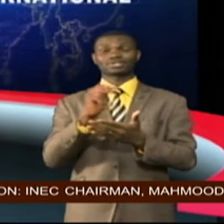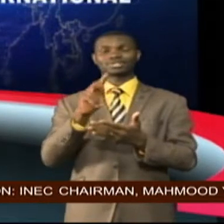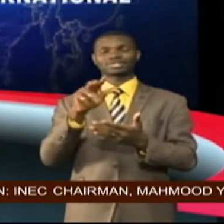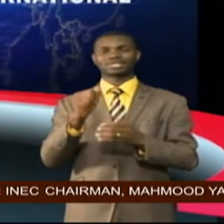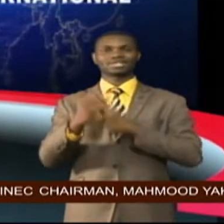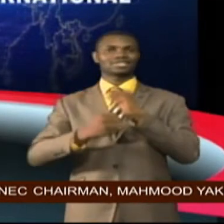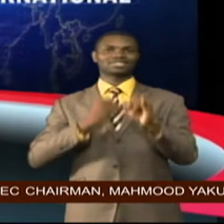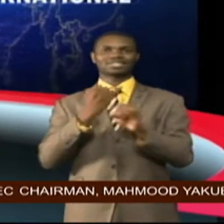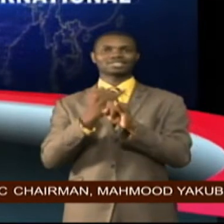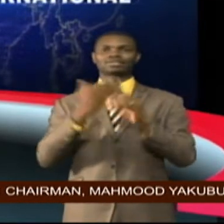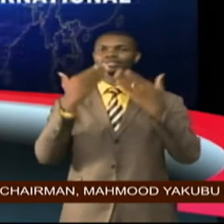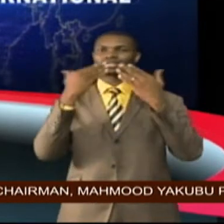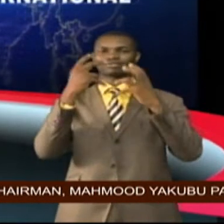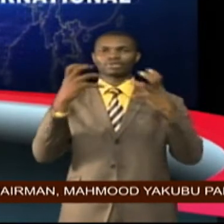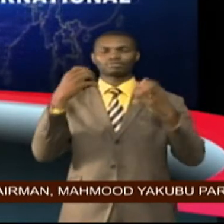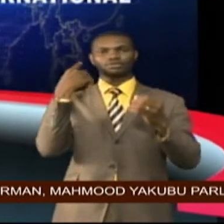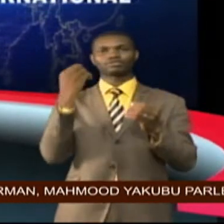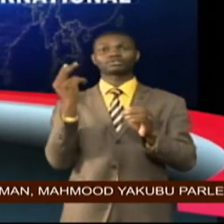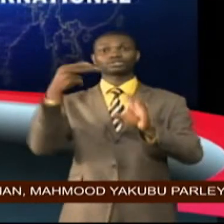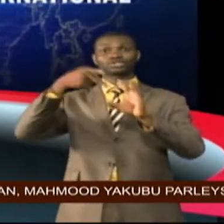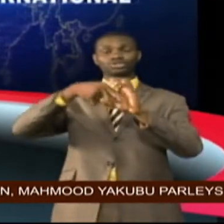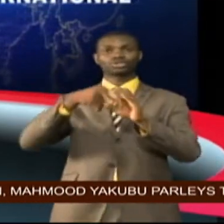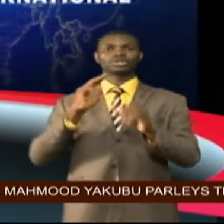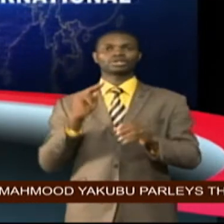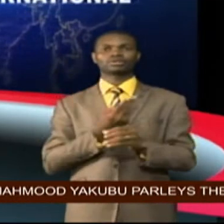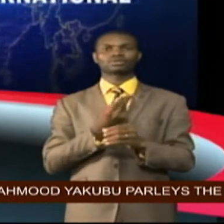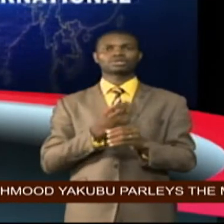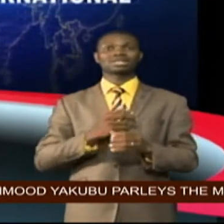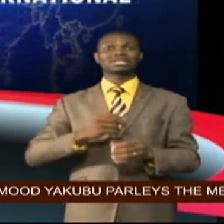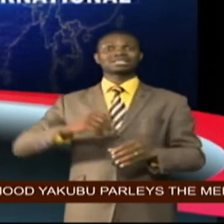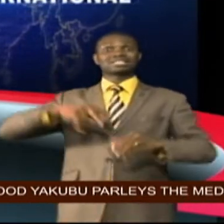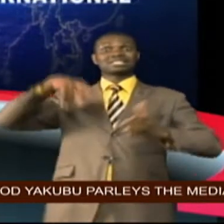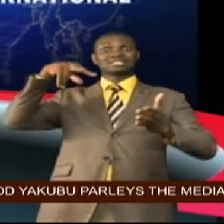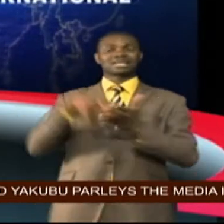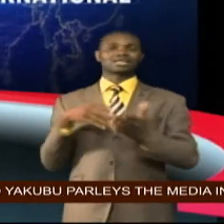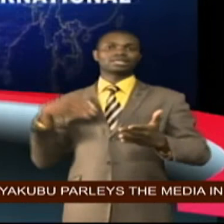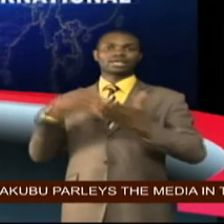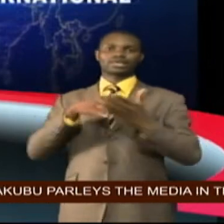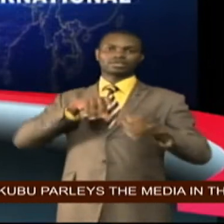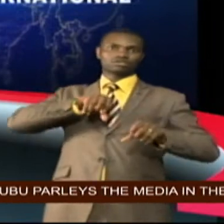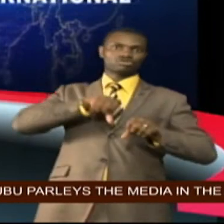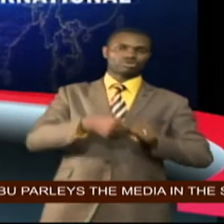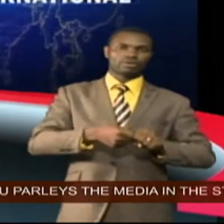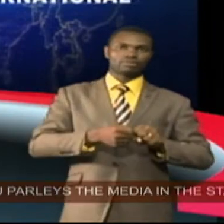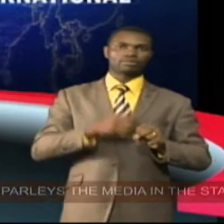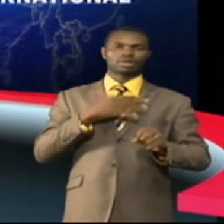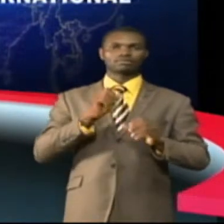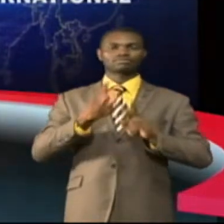for being a part of it. Don't forget to be a star. Stand against rape and rapists.